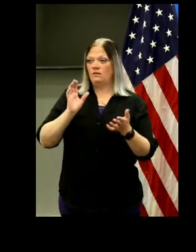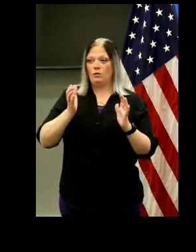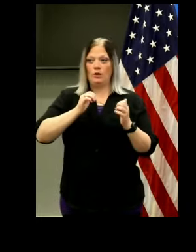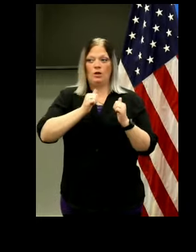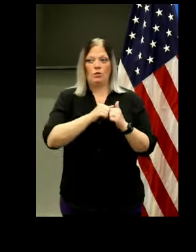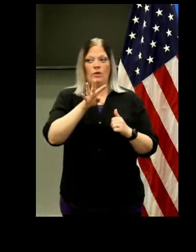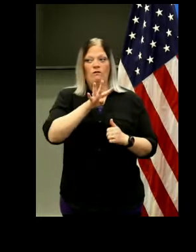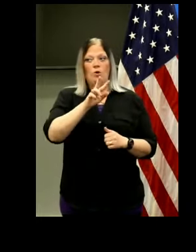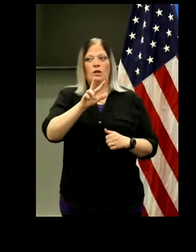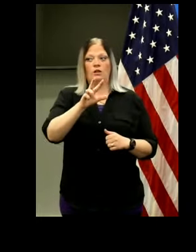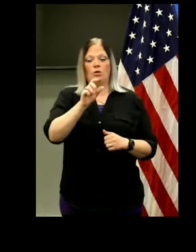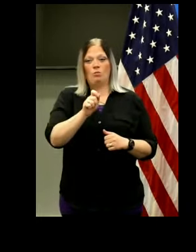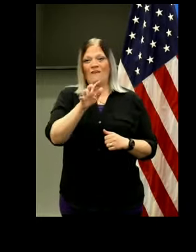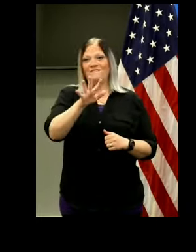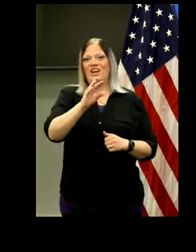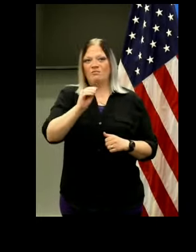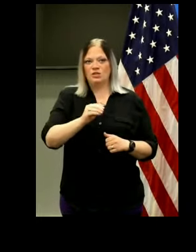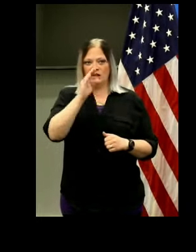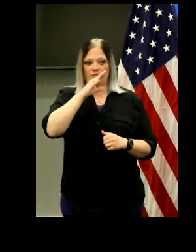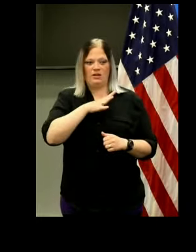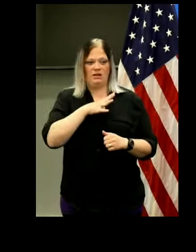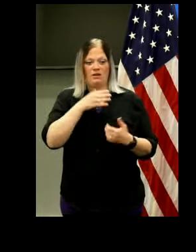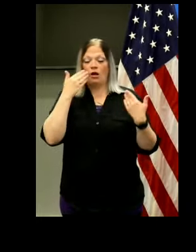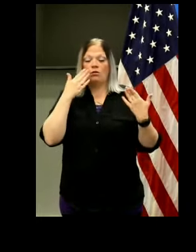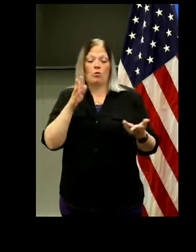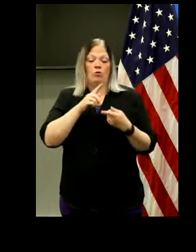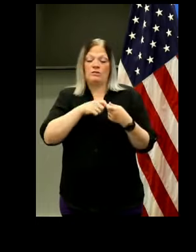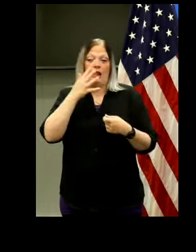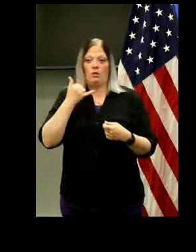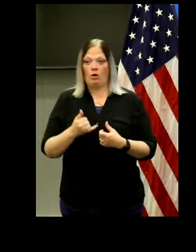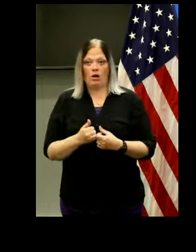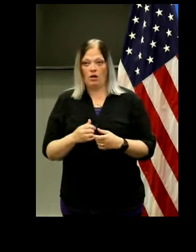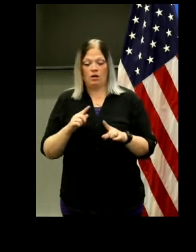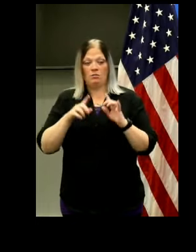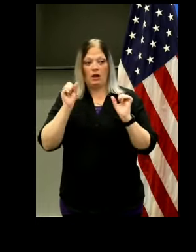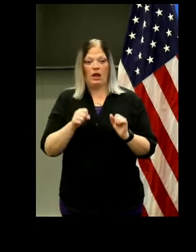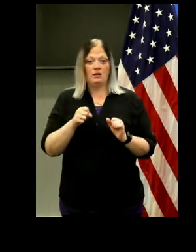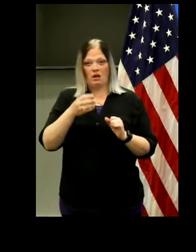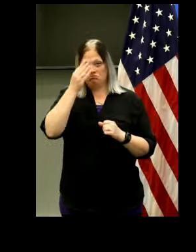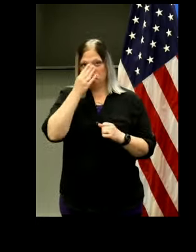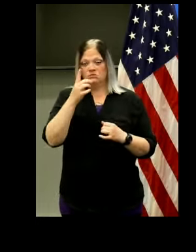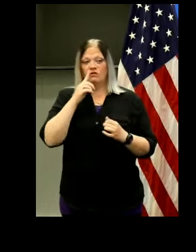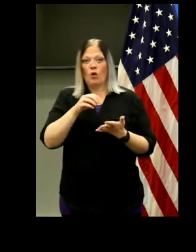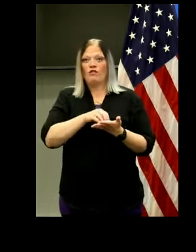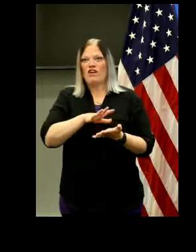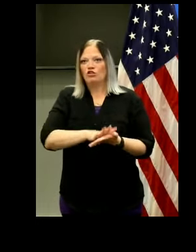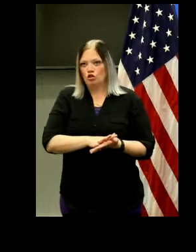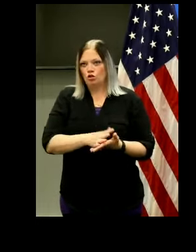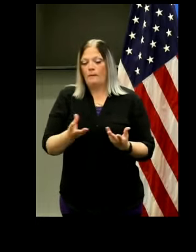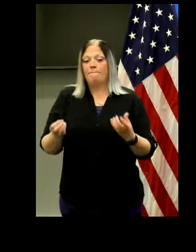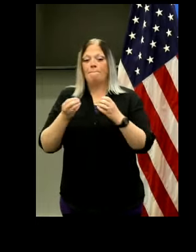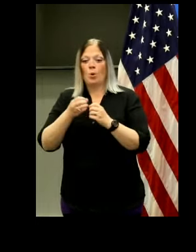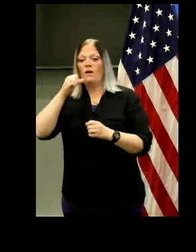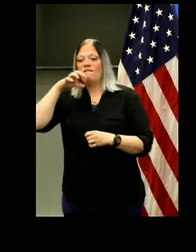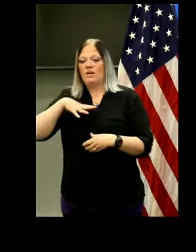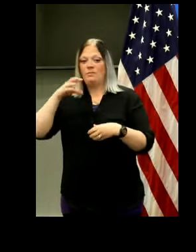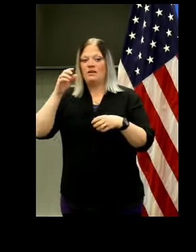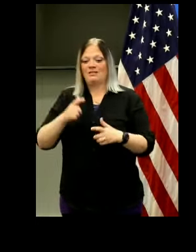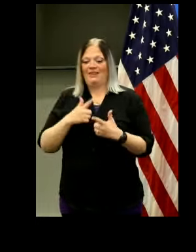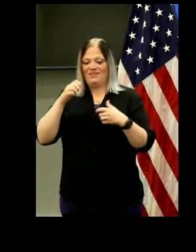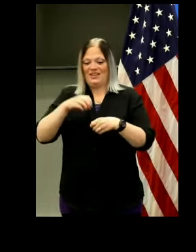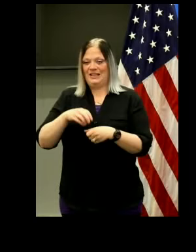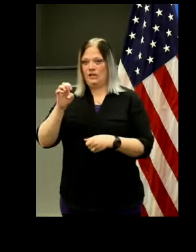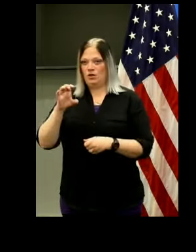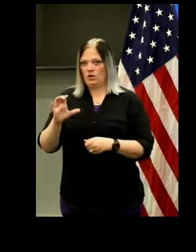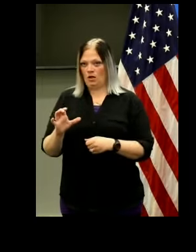to 43.5% male. I don't know exactly why, but I can note that for the record, there are more females in Erie County than